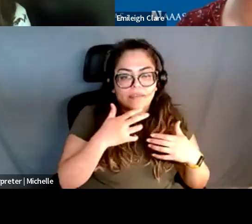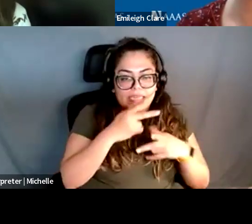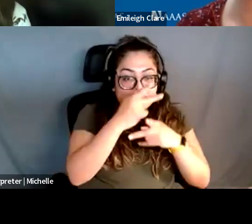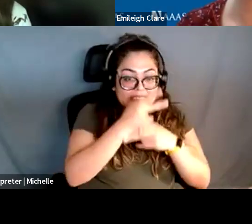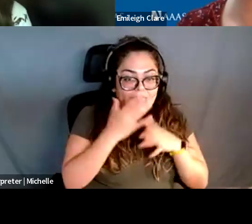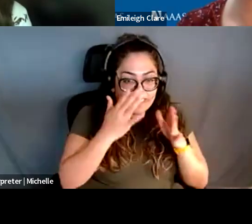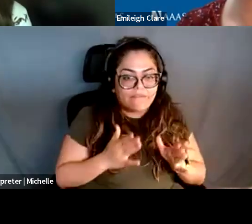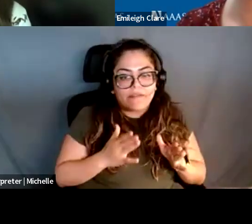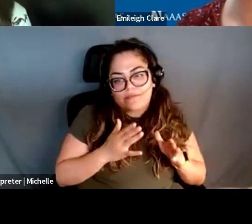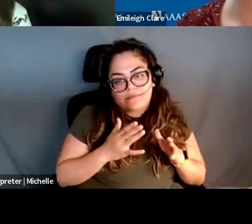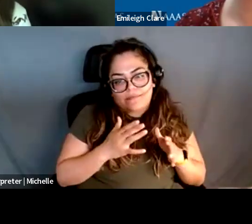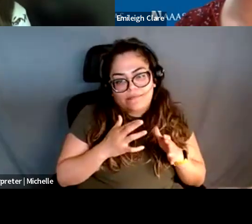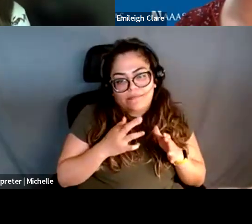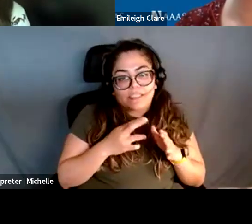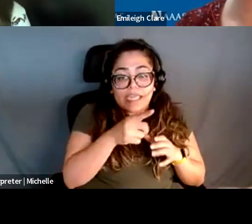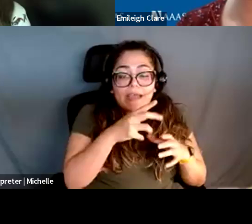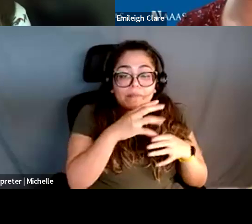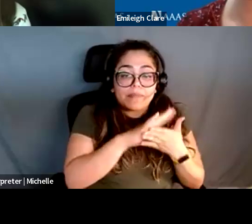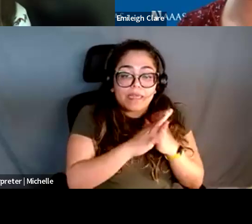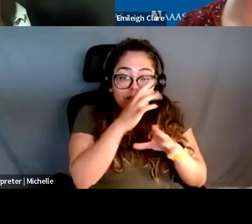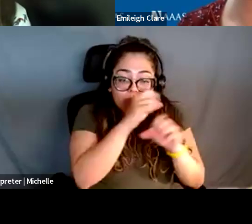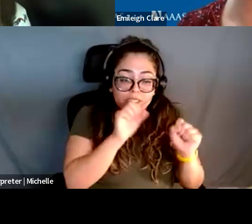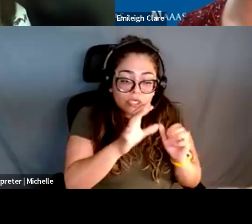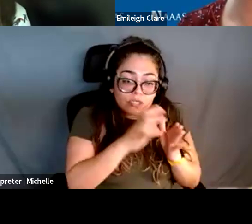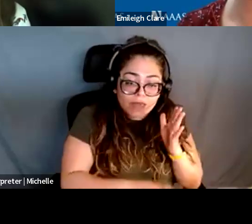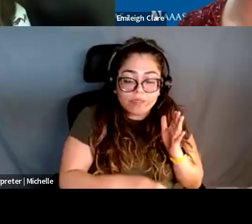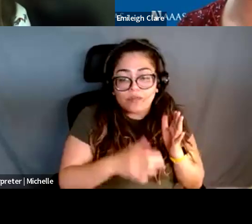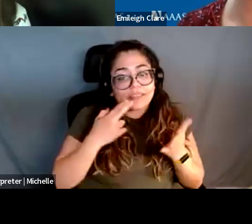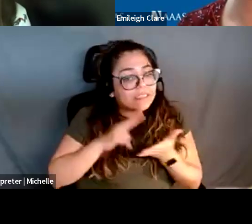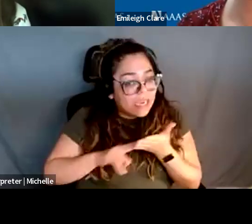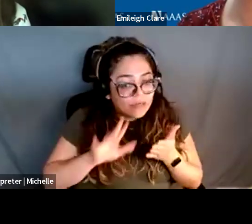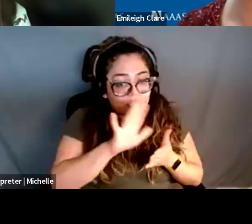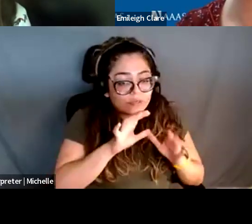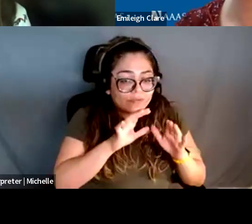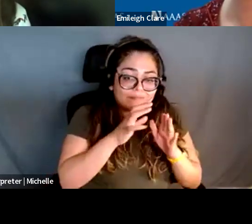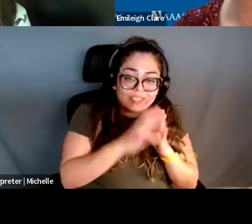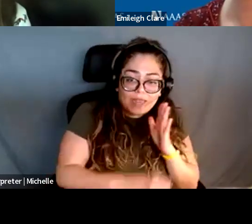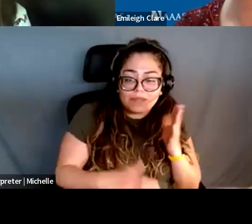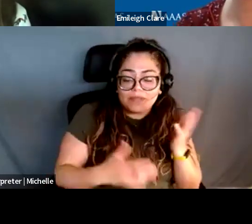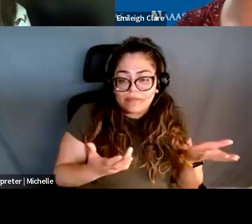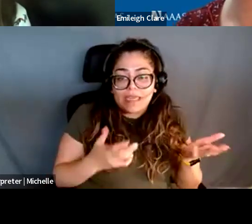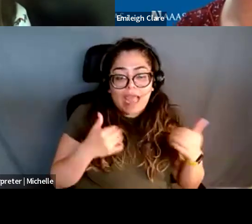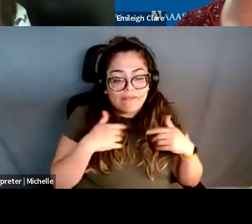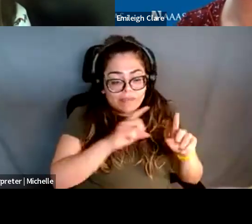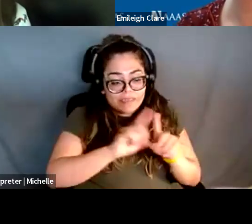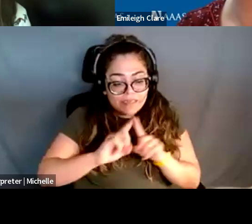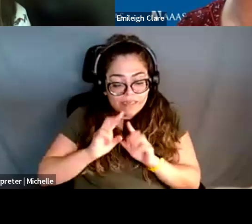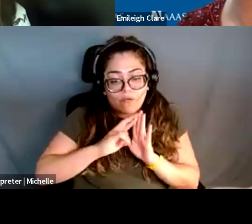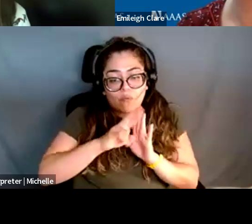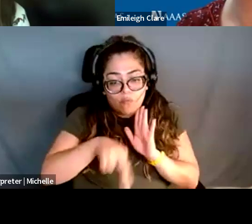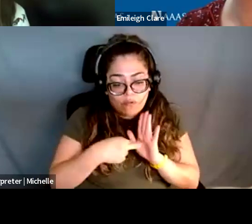where they're, you can be the president of your chapter or the secretary or have different roles in that chapter, and that really